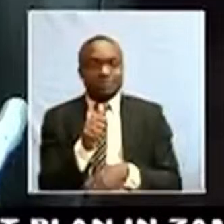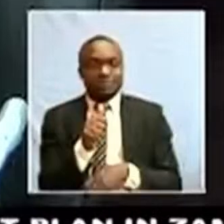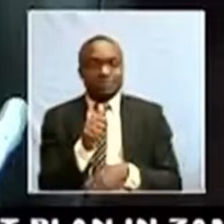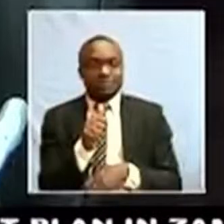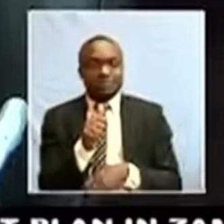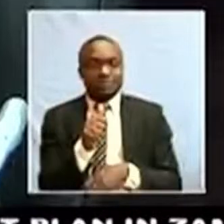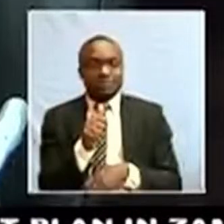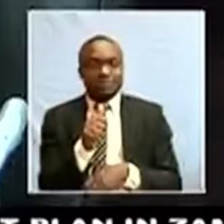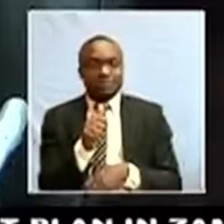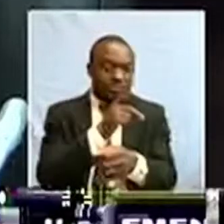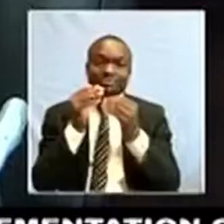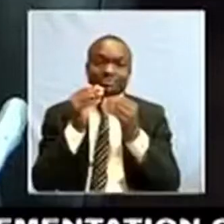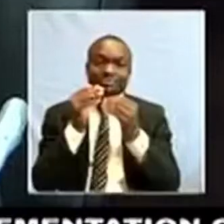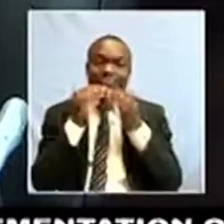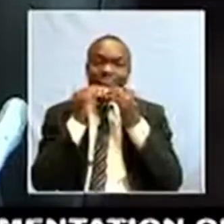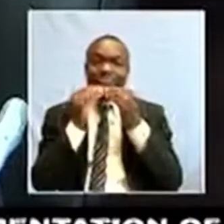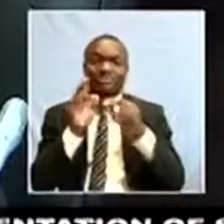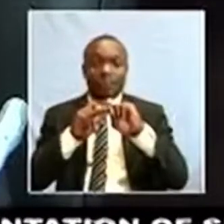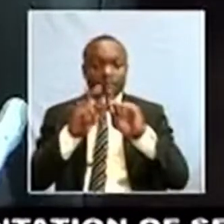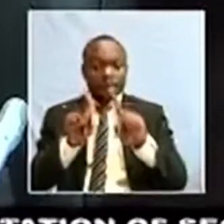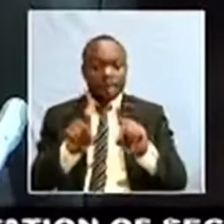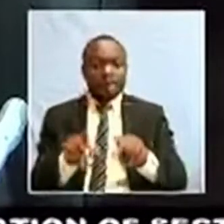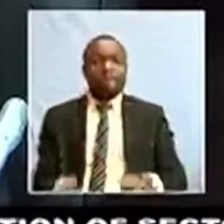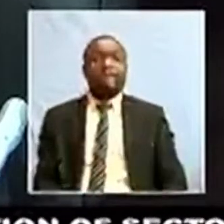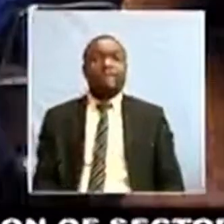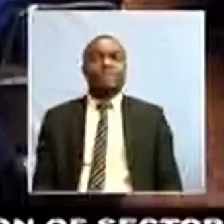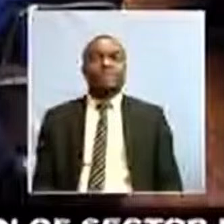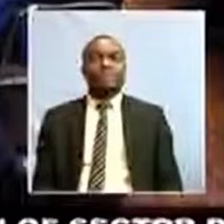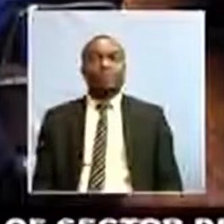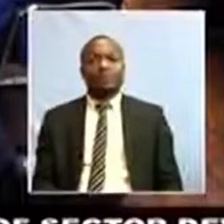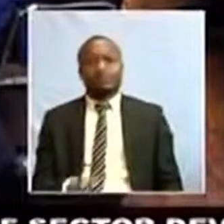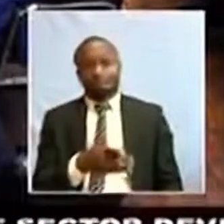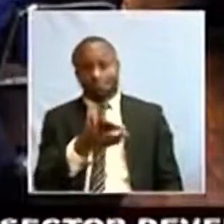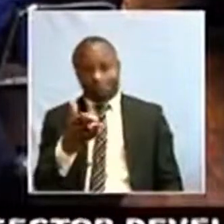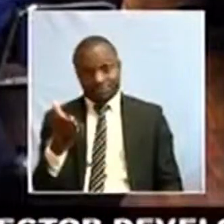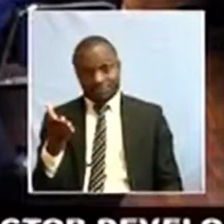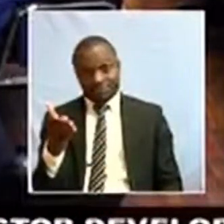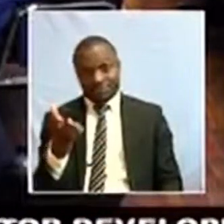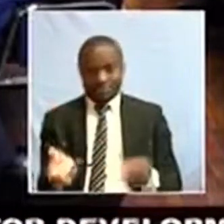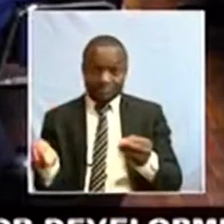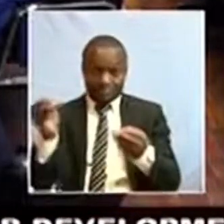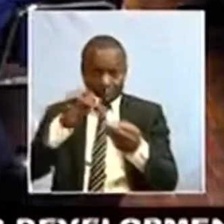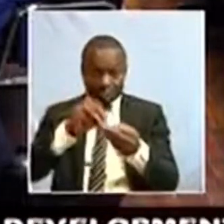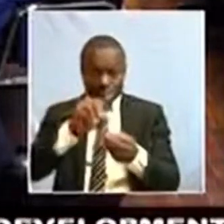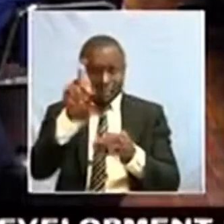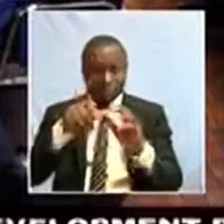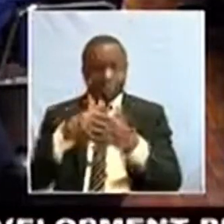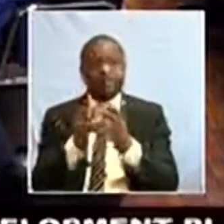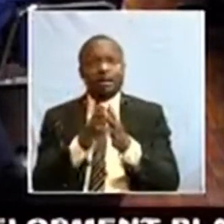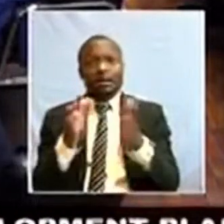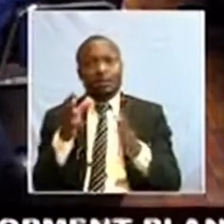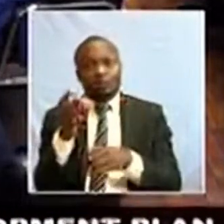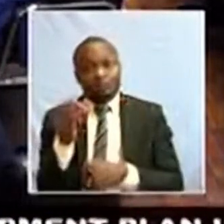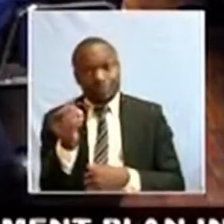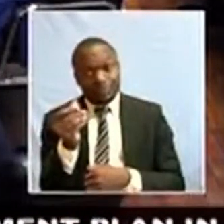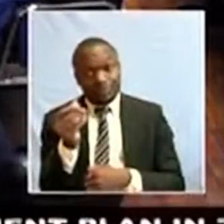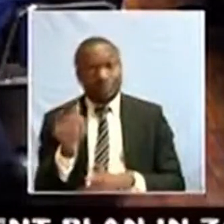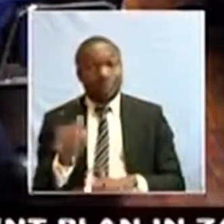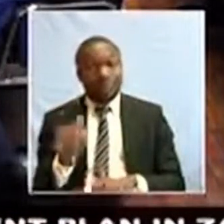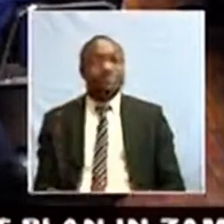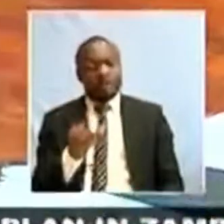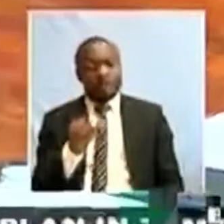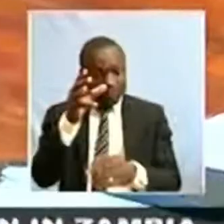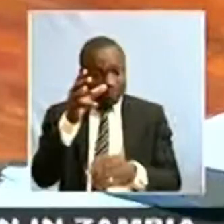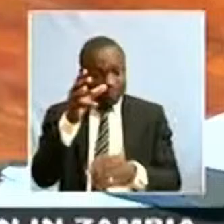solution functions. Thank you, Chair. Thank you. We'll take note of that. There was a follow-up question to say how much money are